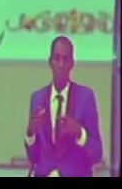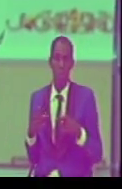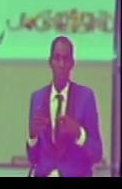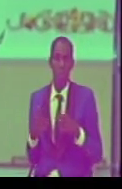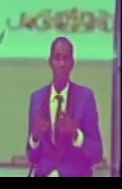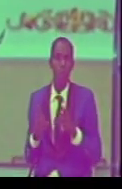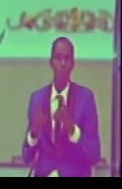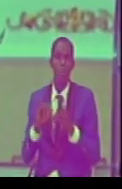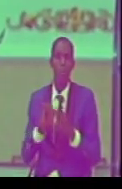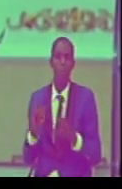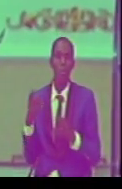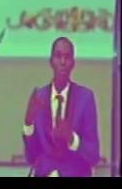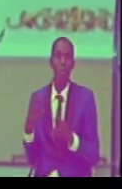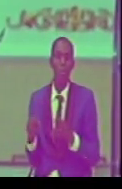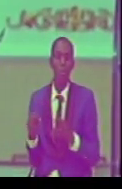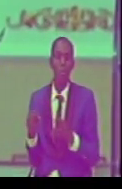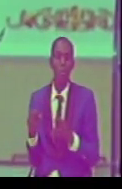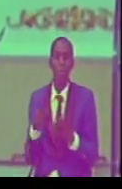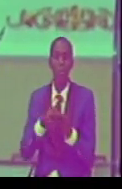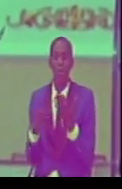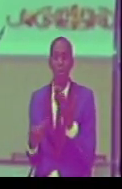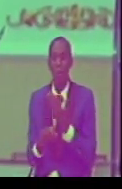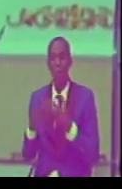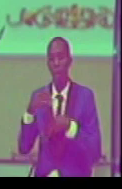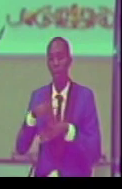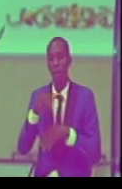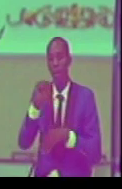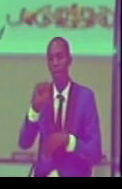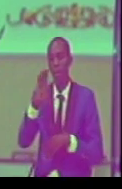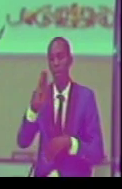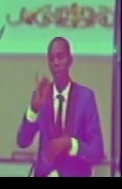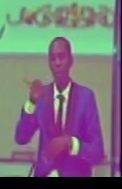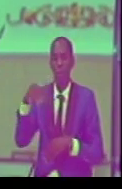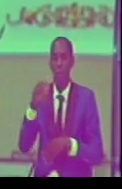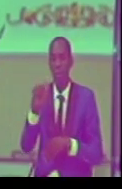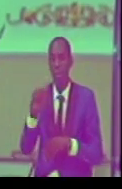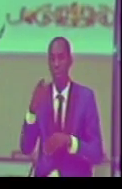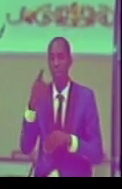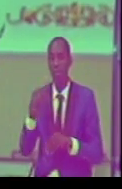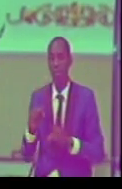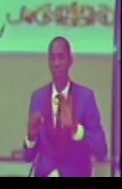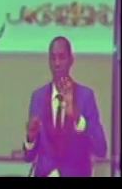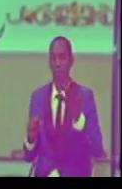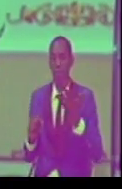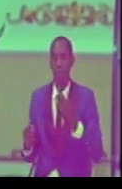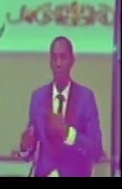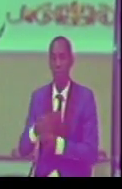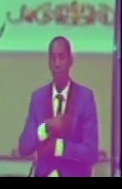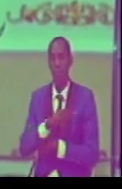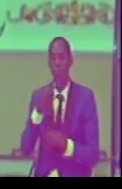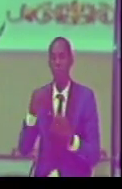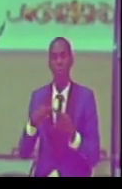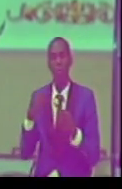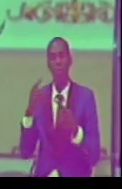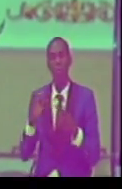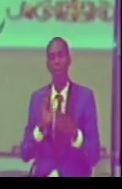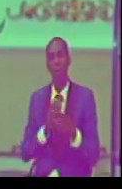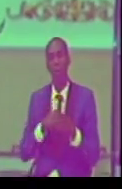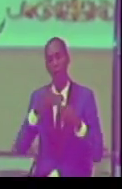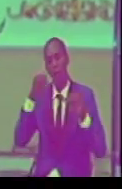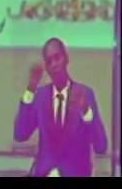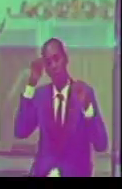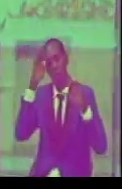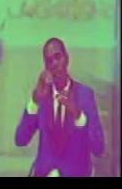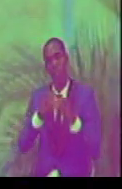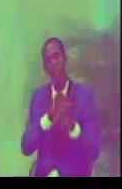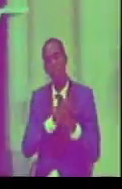life. During the time of the crusade in Abuja, when the 50th day, when